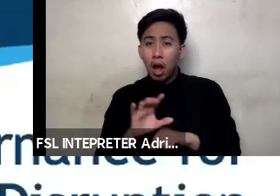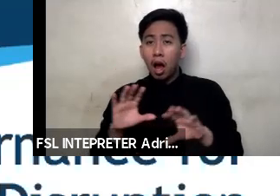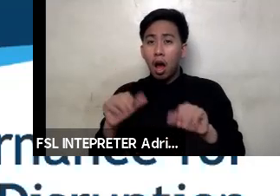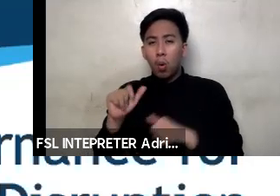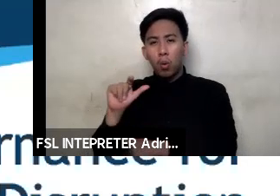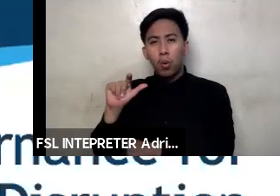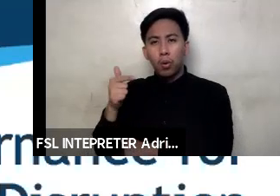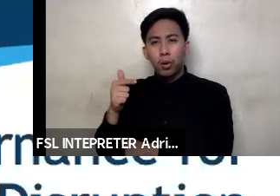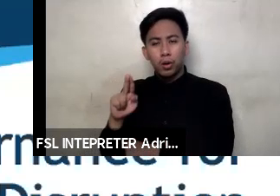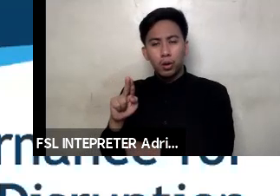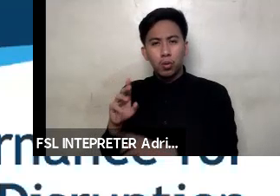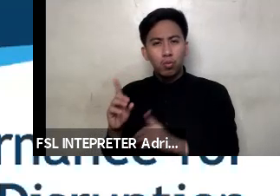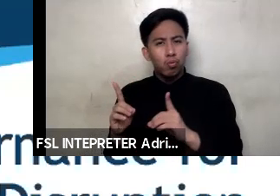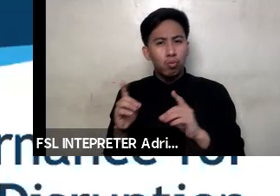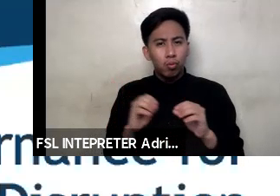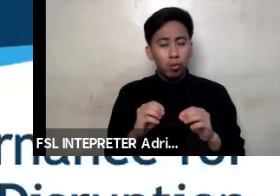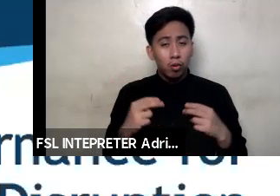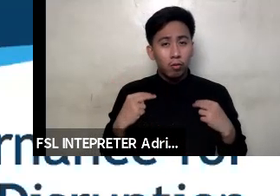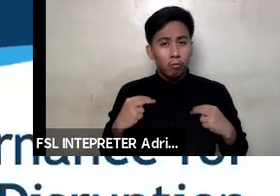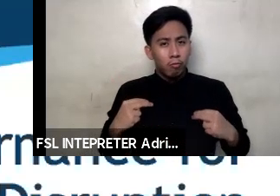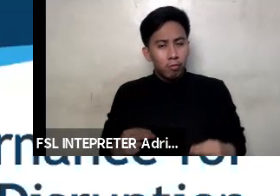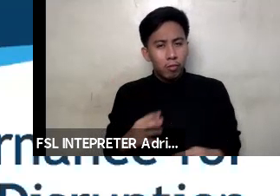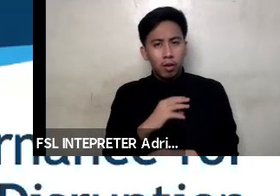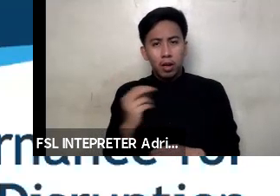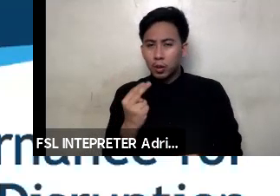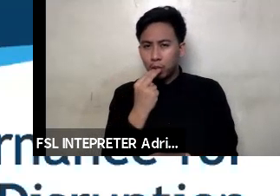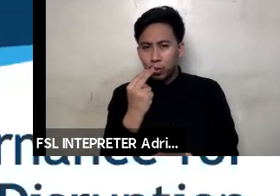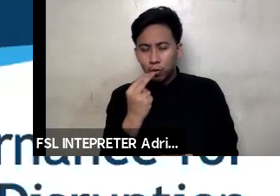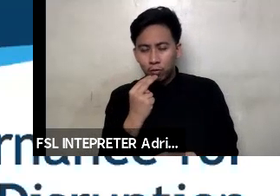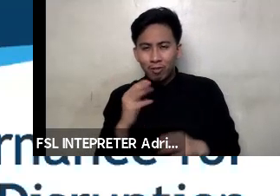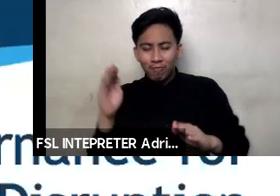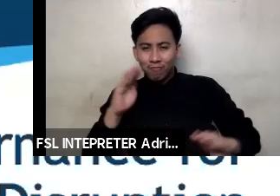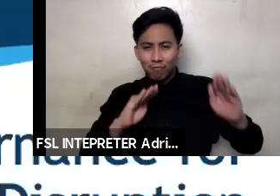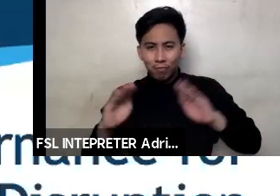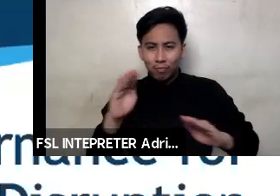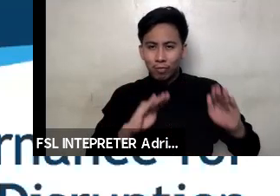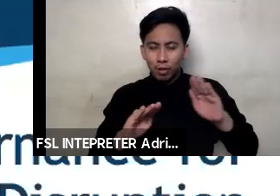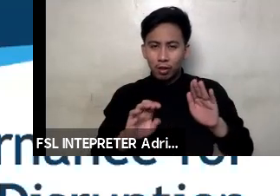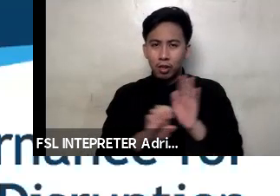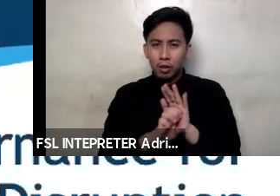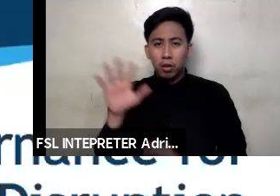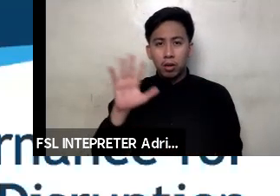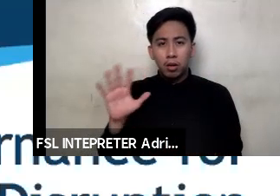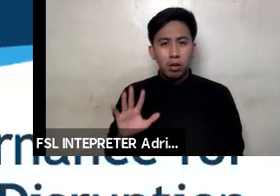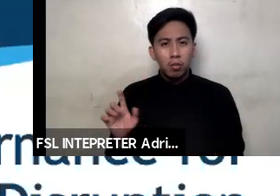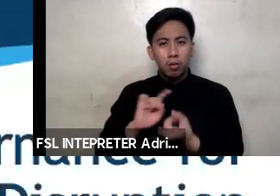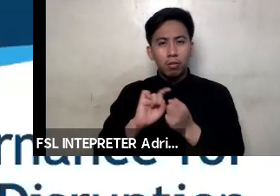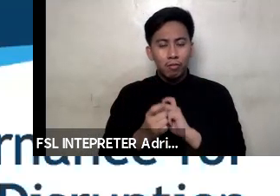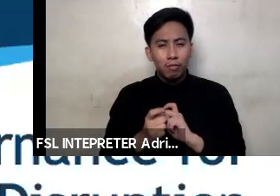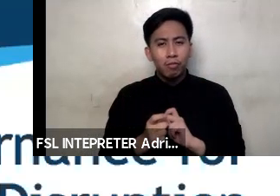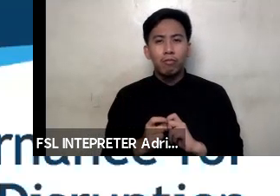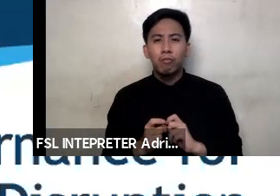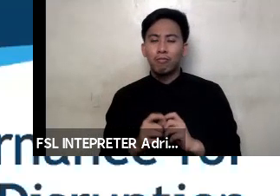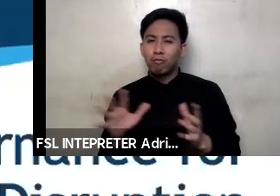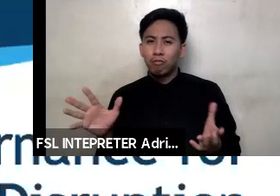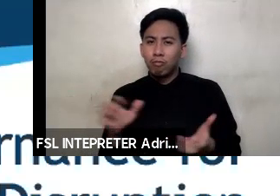will address health and nutrition challenges. External factors such as climate change and natural disasters and